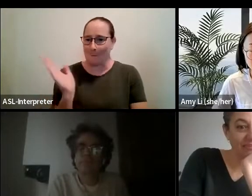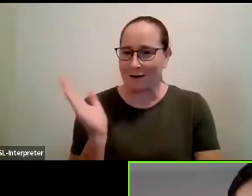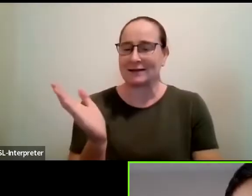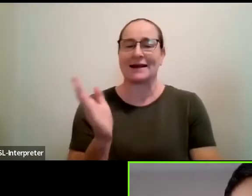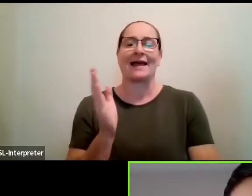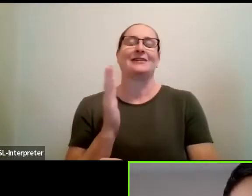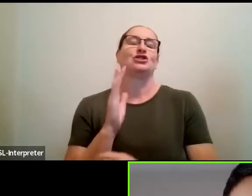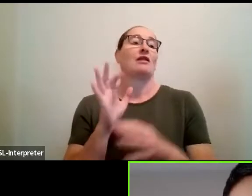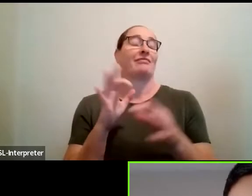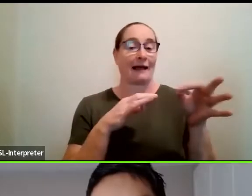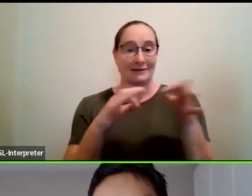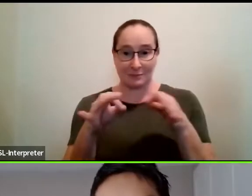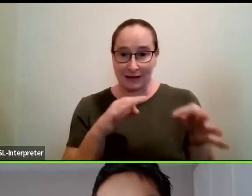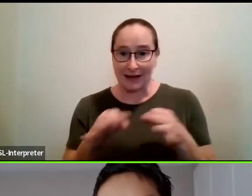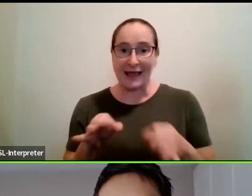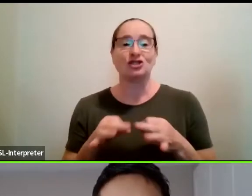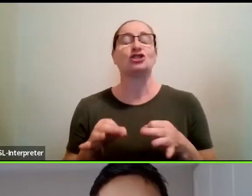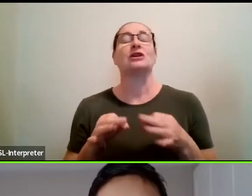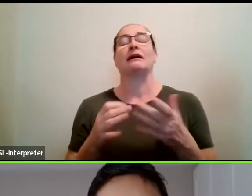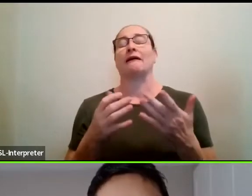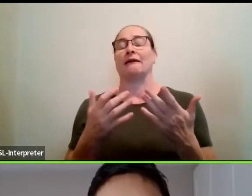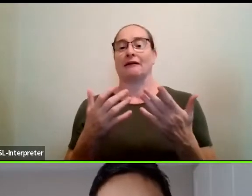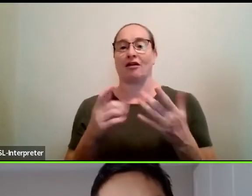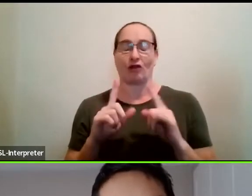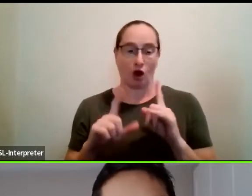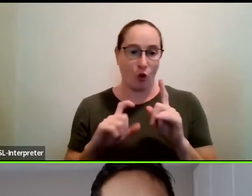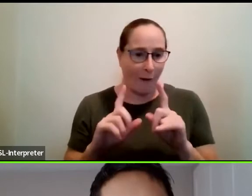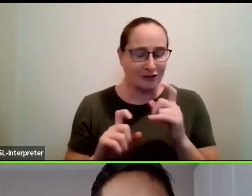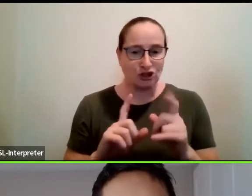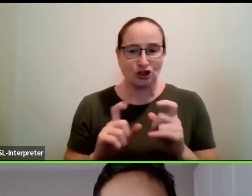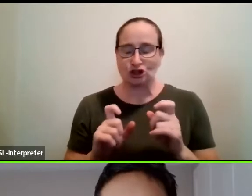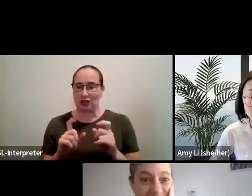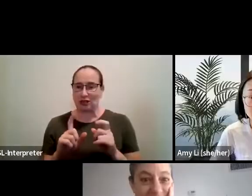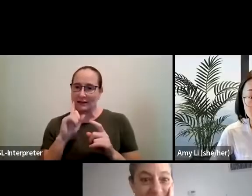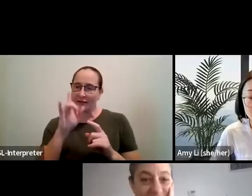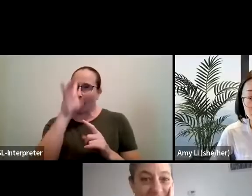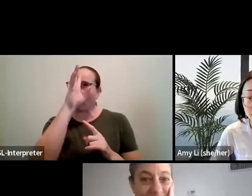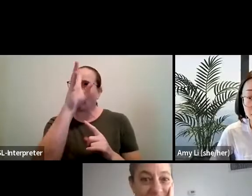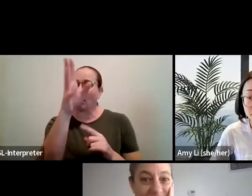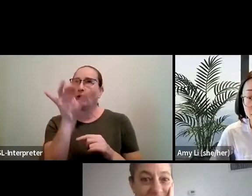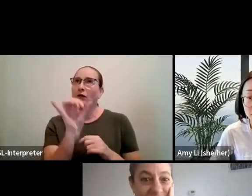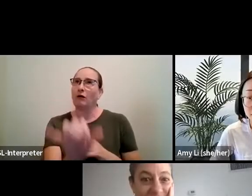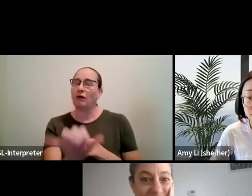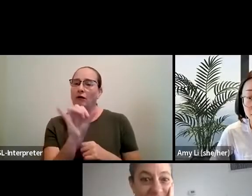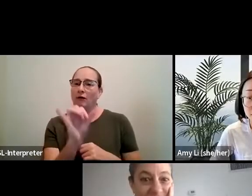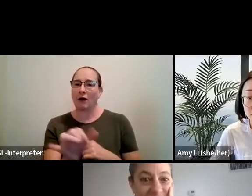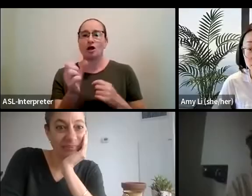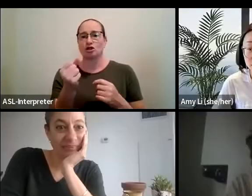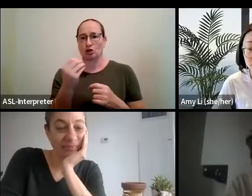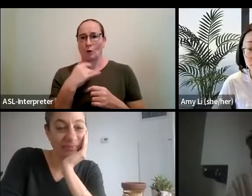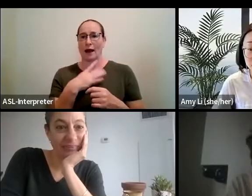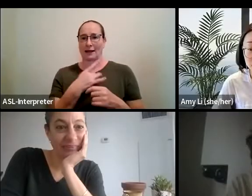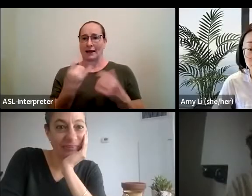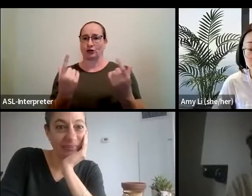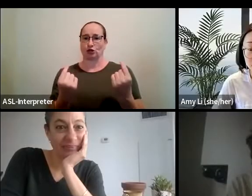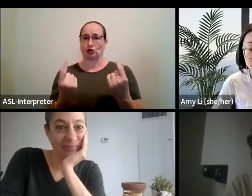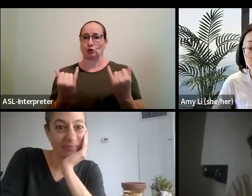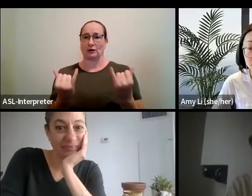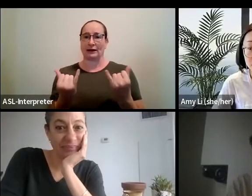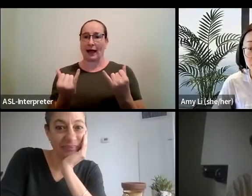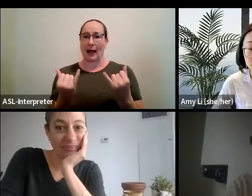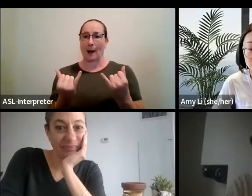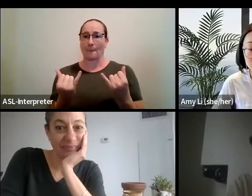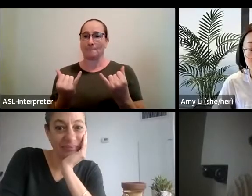presentation, the explanation of the materials, the questions that it has generated. And so what I'd like to do now